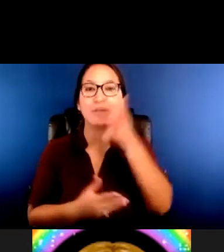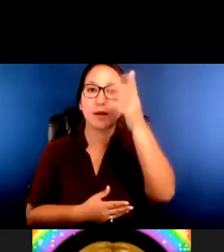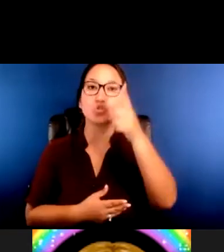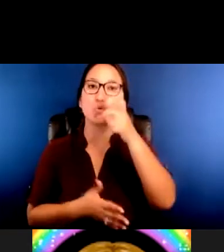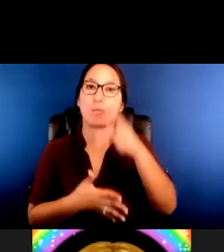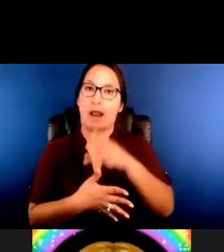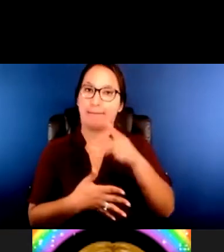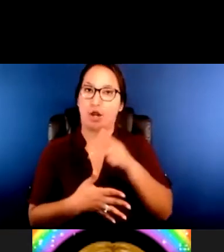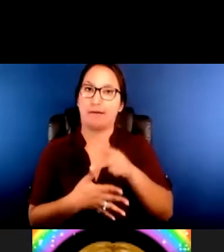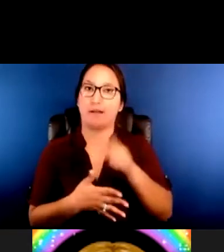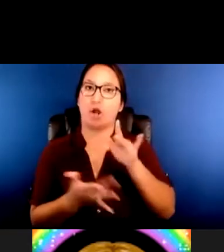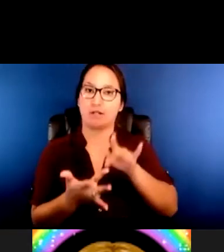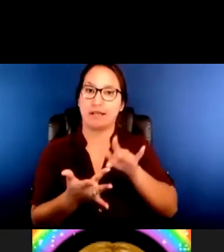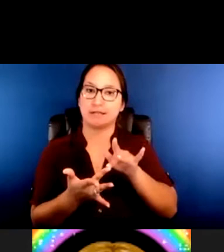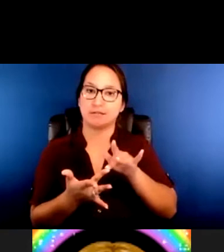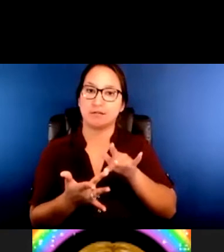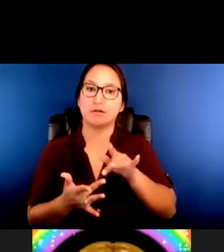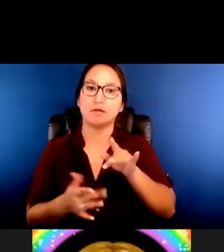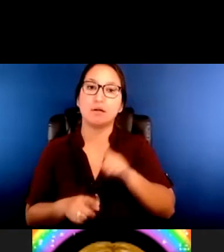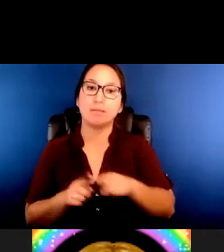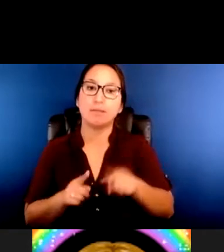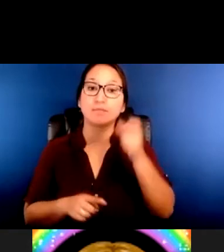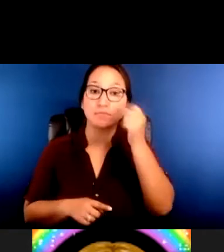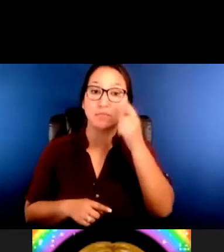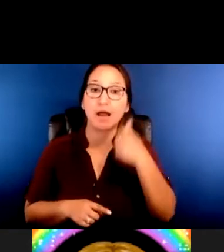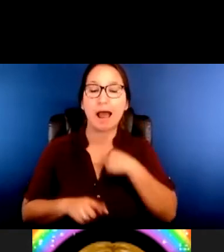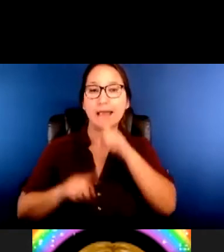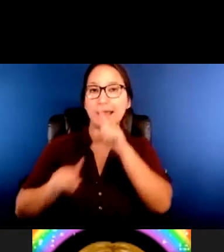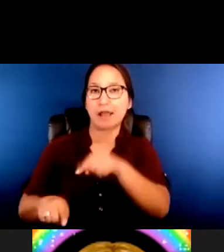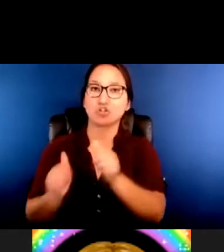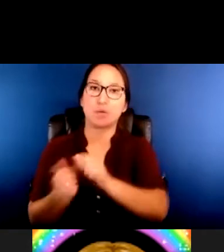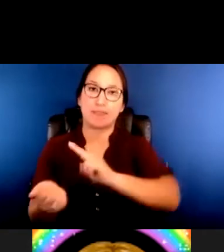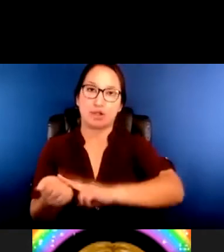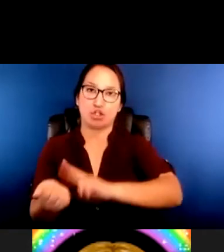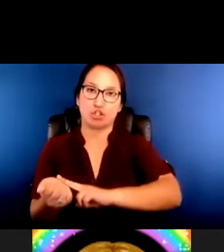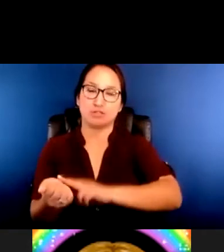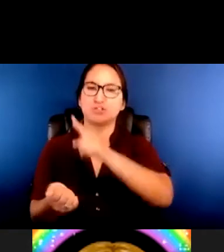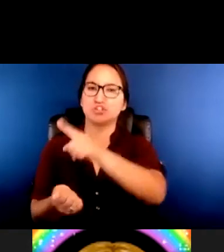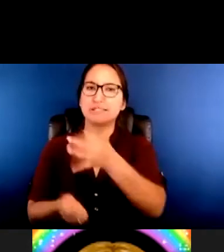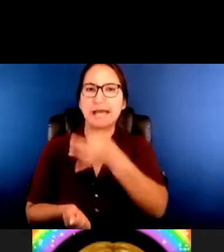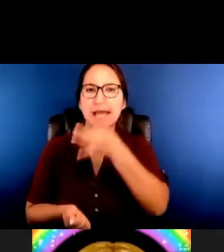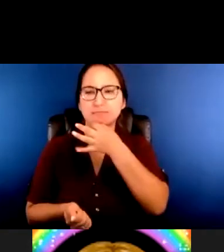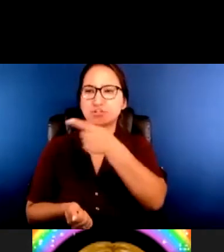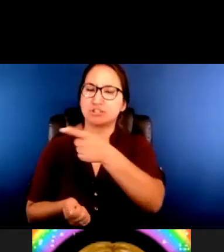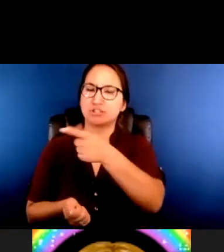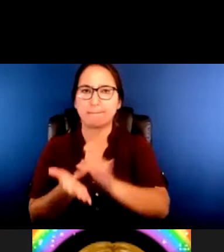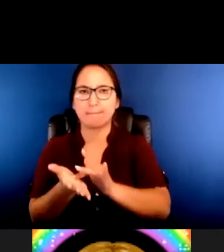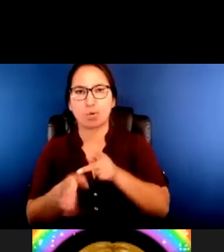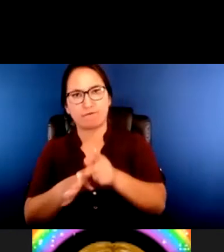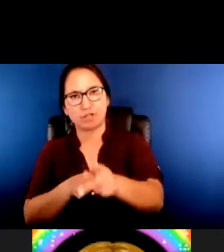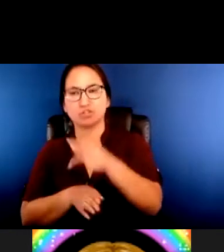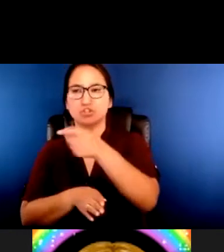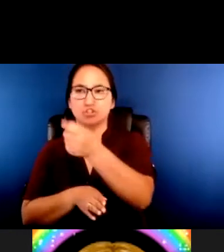but truth be told, I answer to Nurse Kim. She's an expert in this. She's our medical professional on campus, and she makes all the contacts